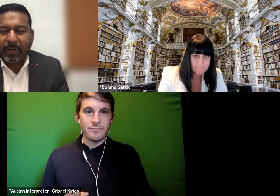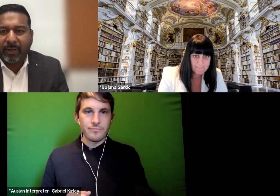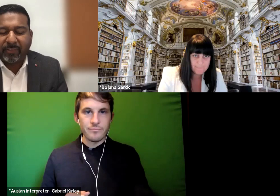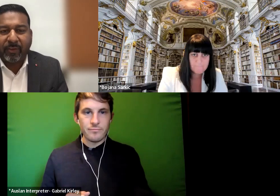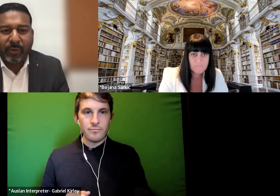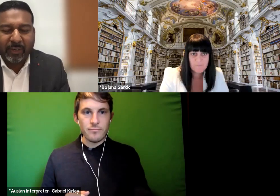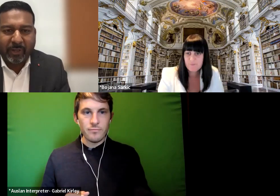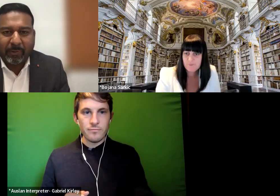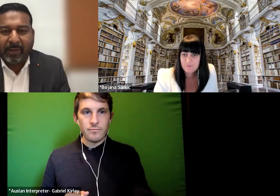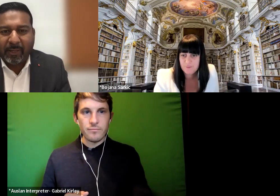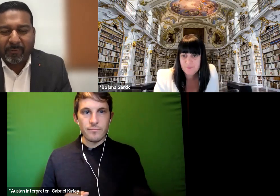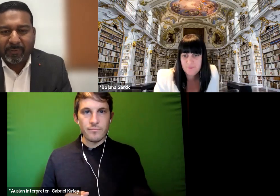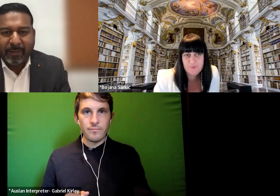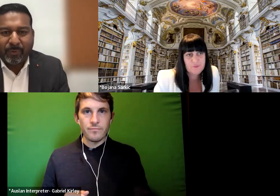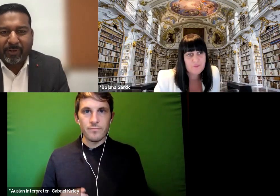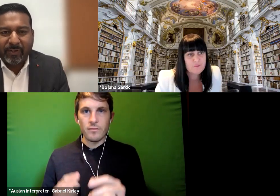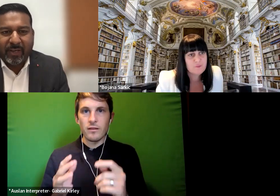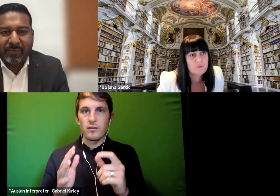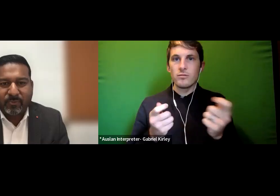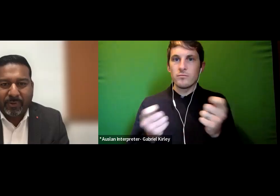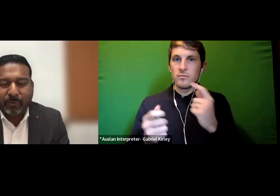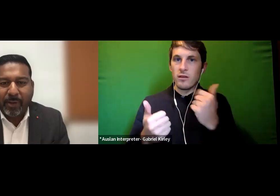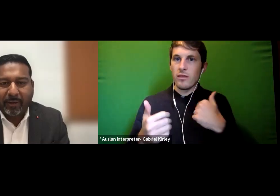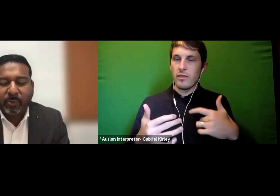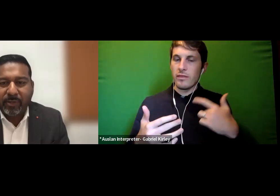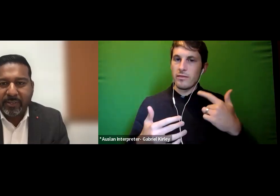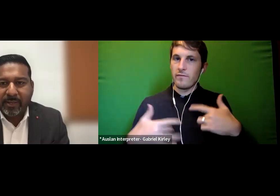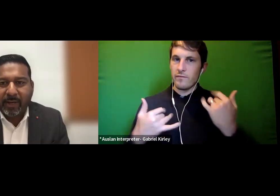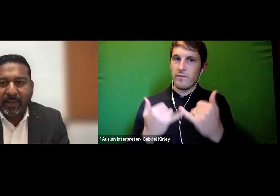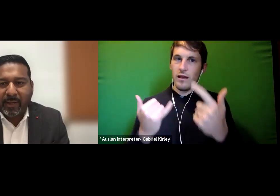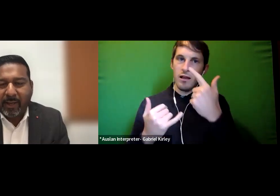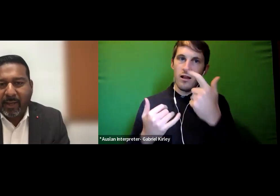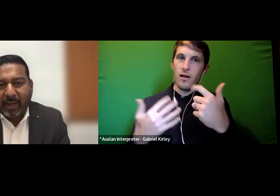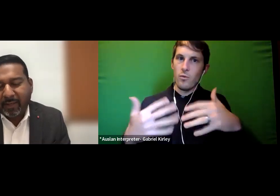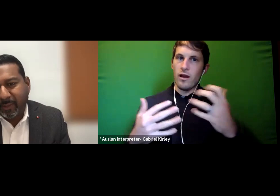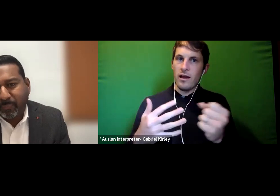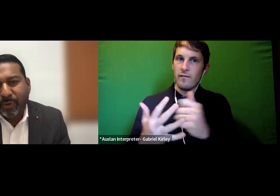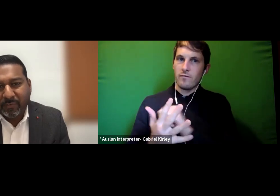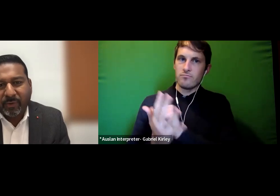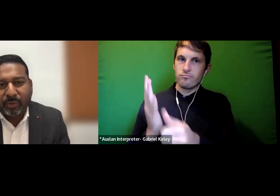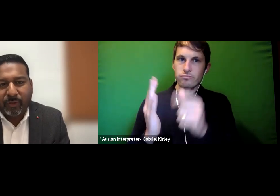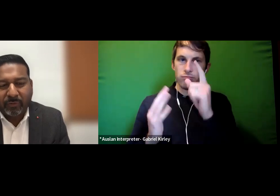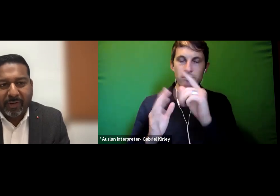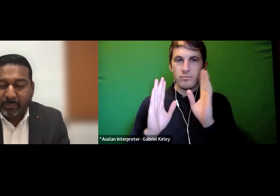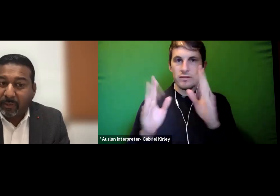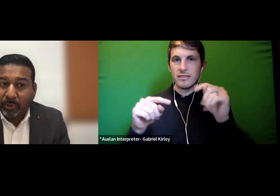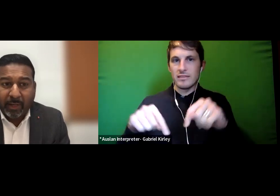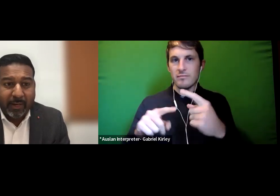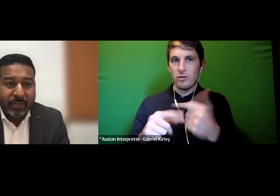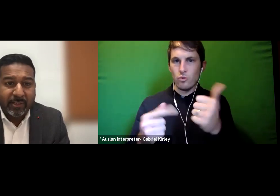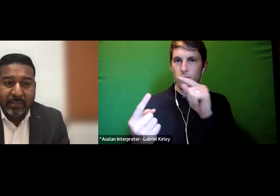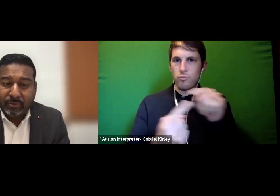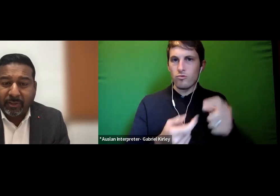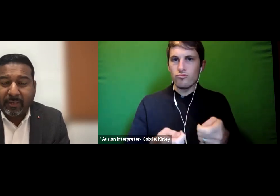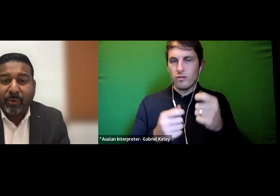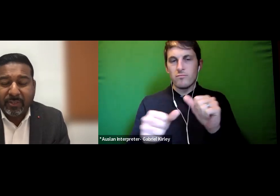you, Boyana. I think we are incredibly lucky, audience, to have this wonderful panel with us today. And the points that all of you have raised, I mean,